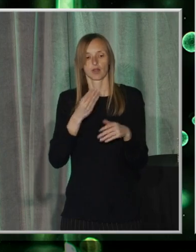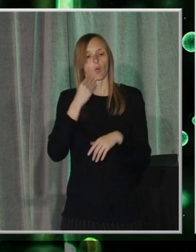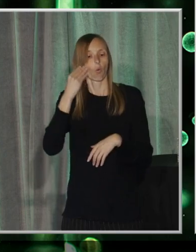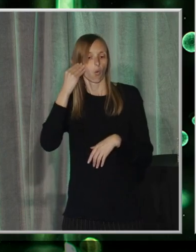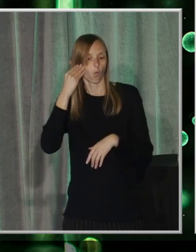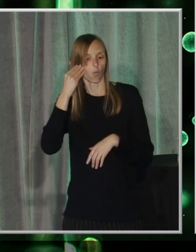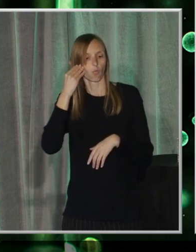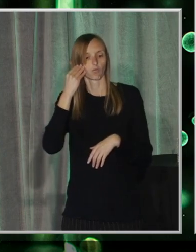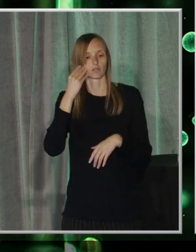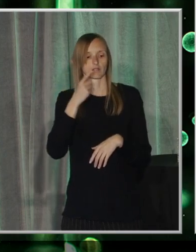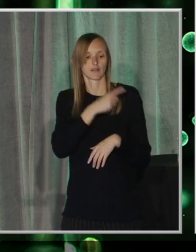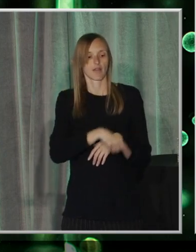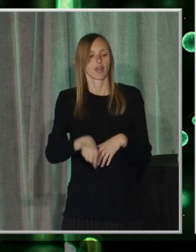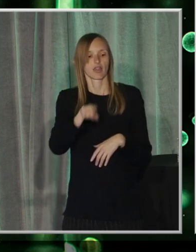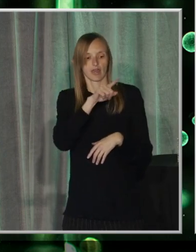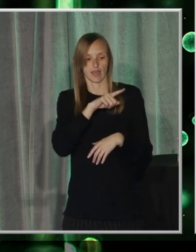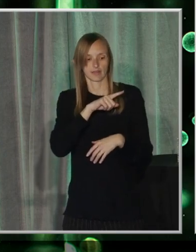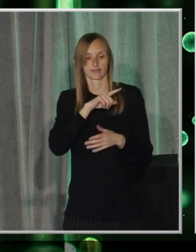homes